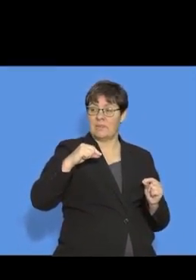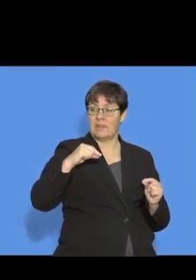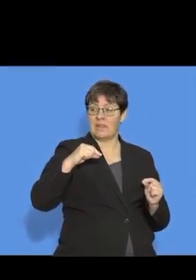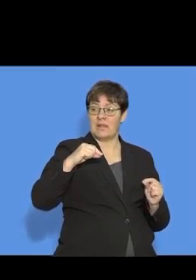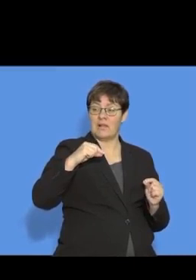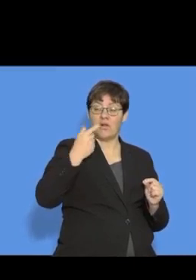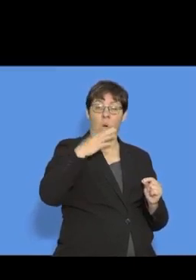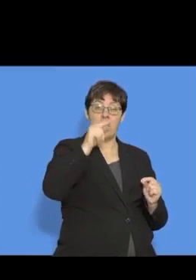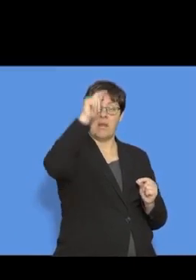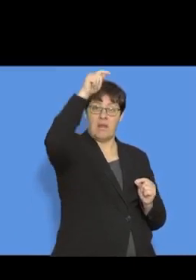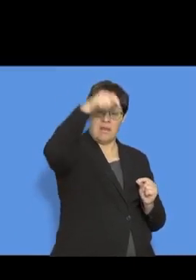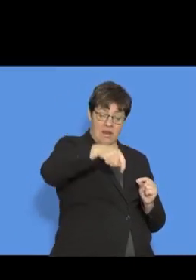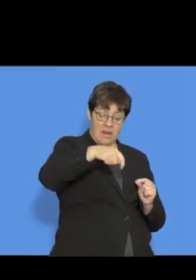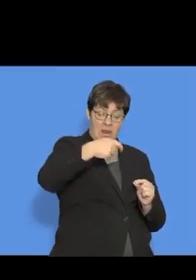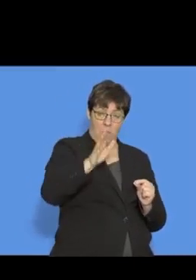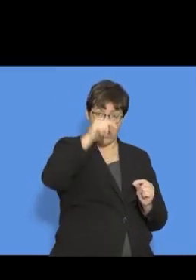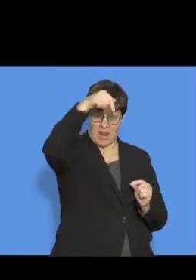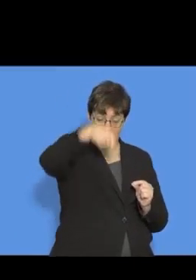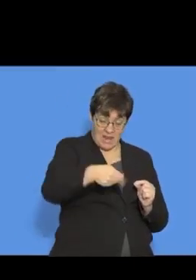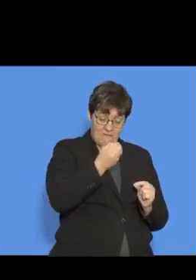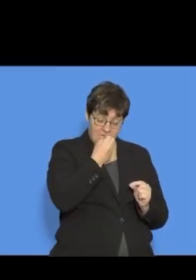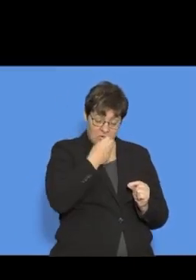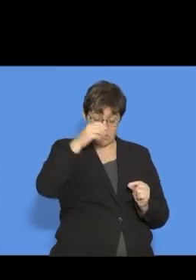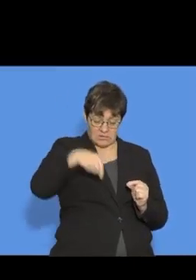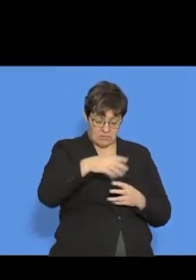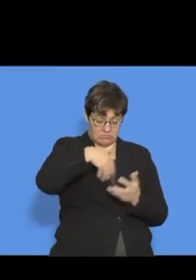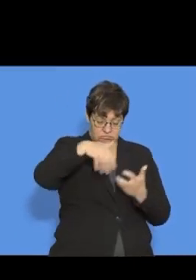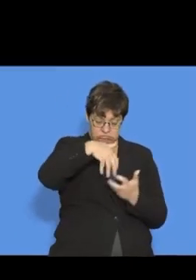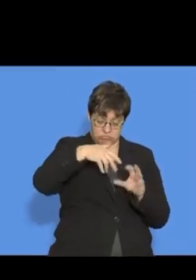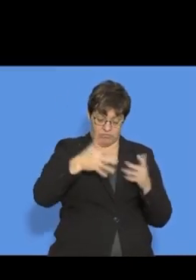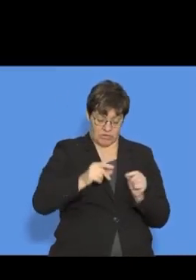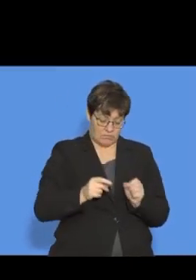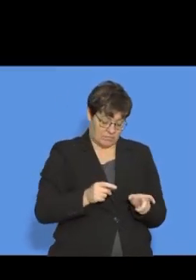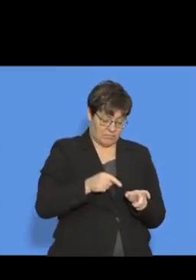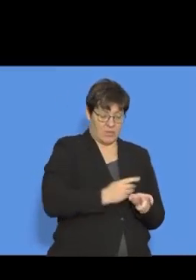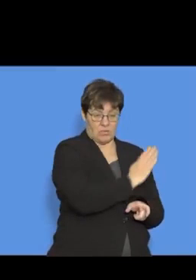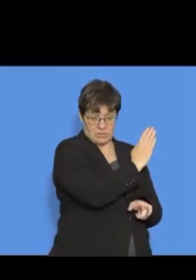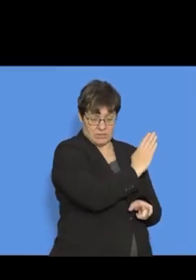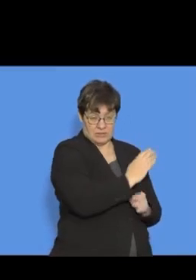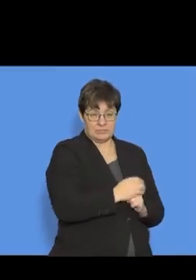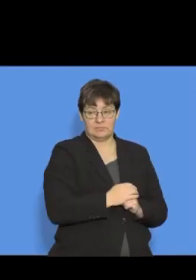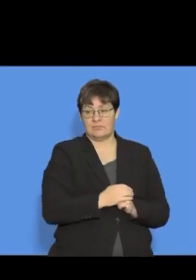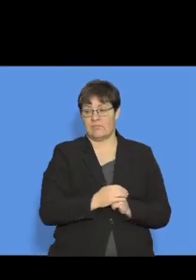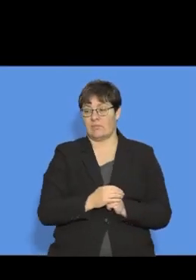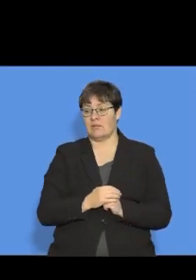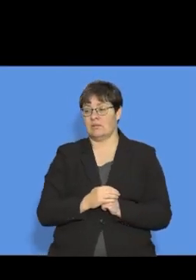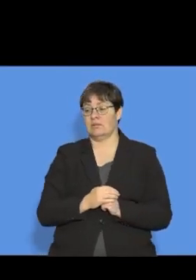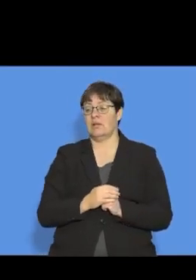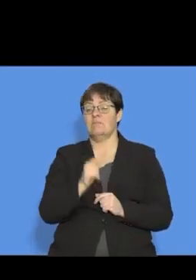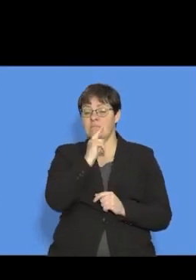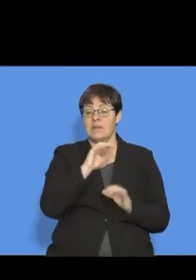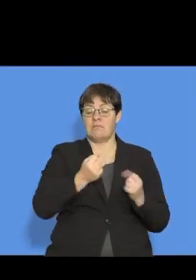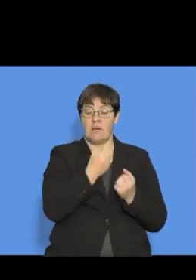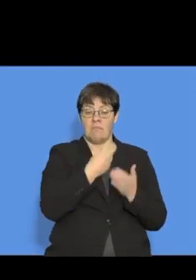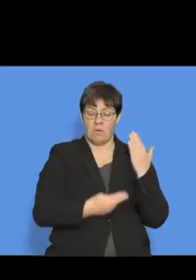between the stomach and the duodenum, as well as the opening between the esophagus and into the stomach. And these muscles basically